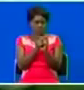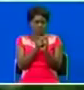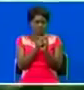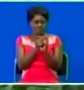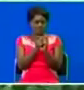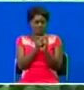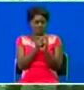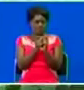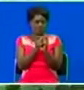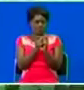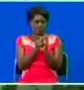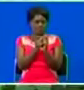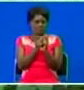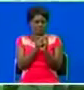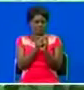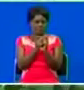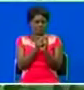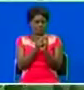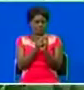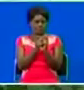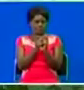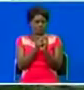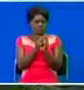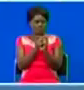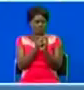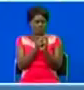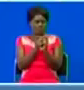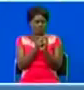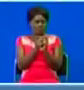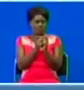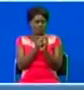From nematodes,